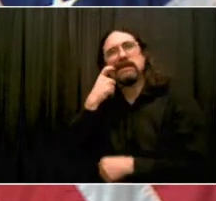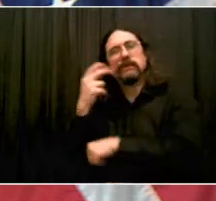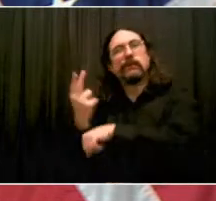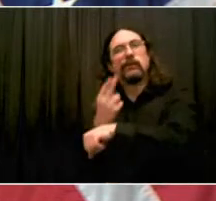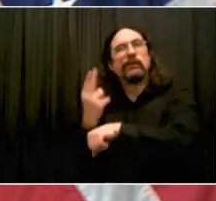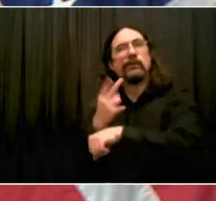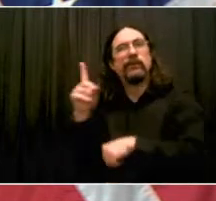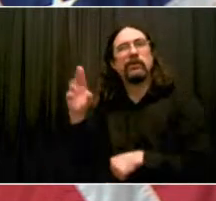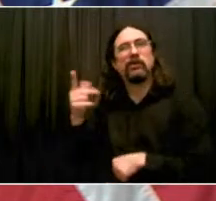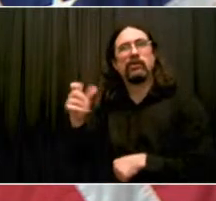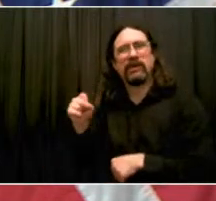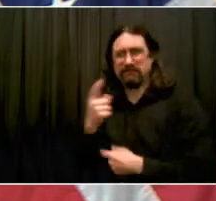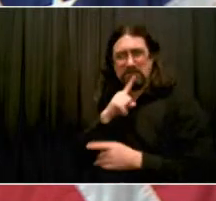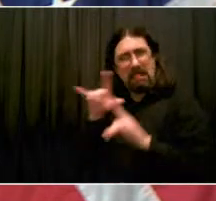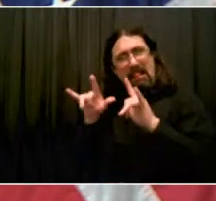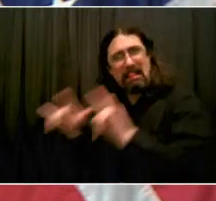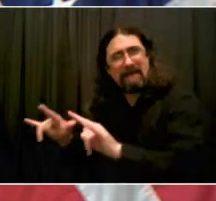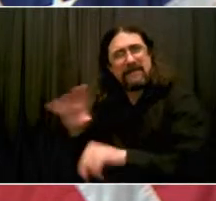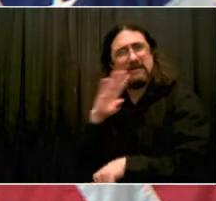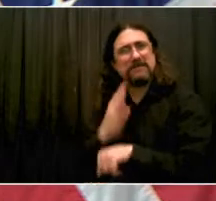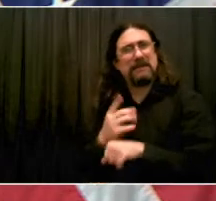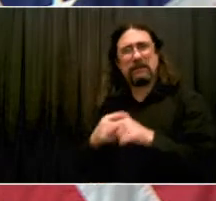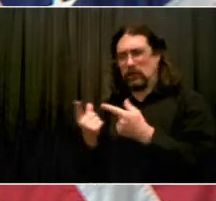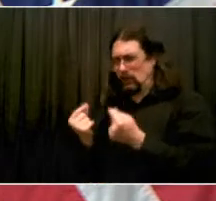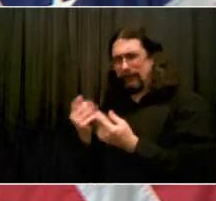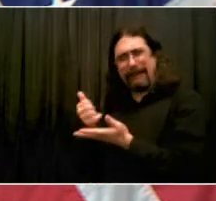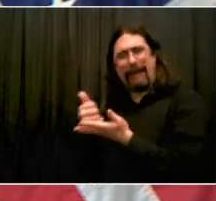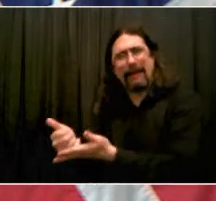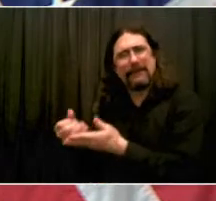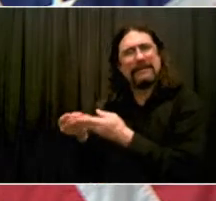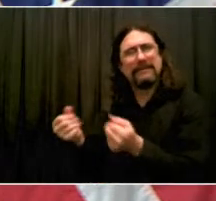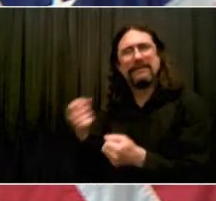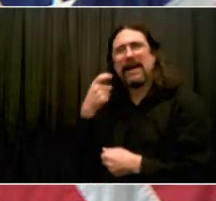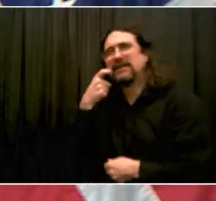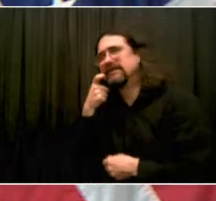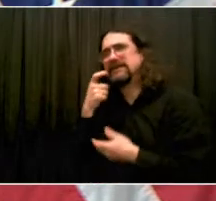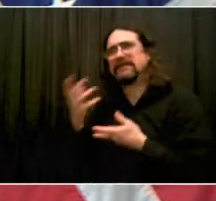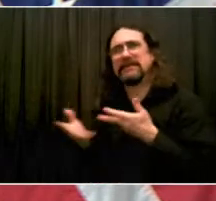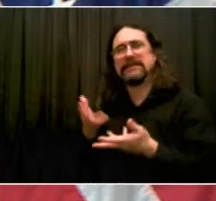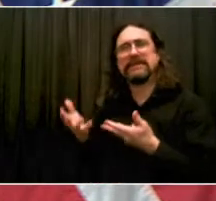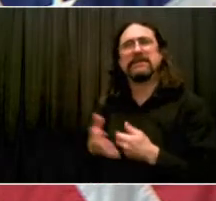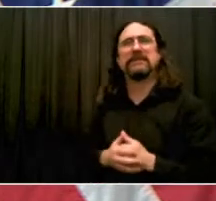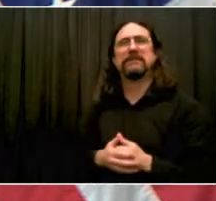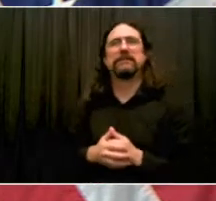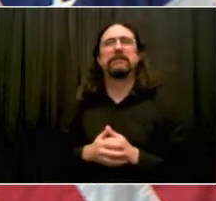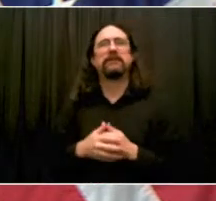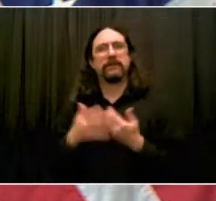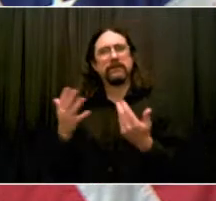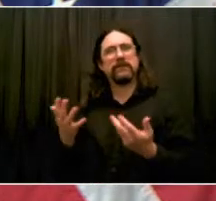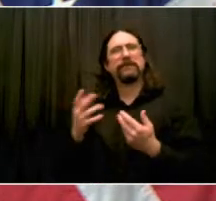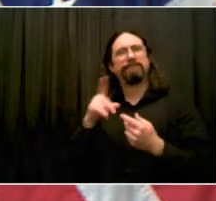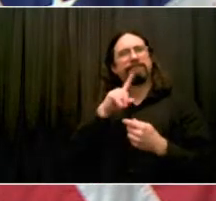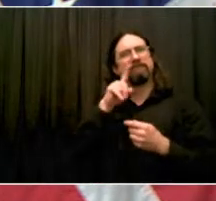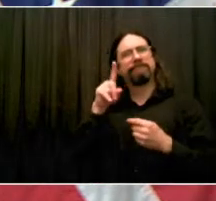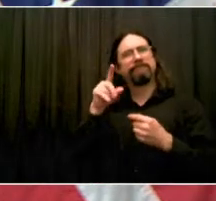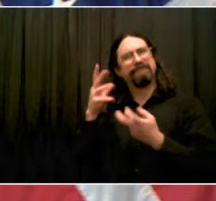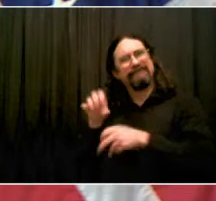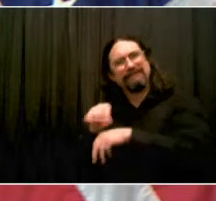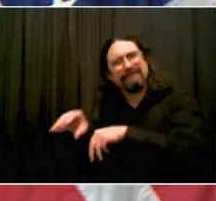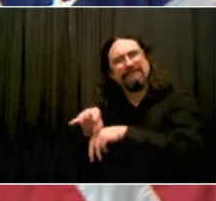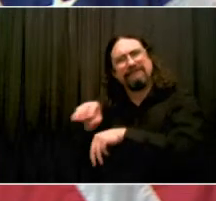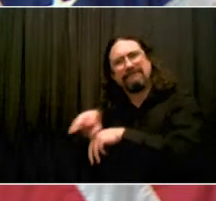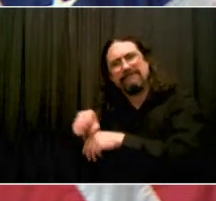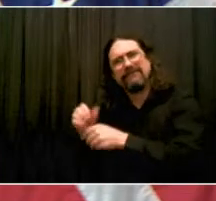story we heard was different, but so many people who spoke ended their story by saying, I didn't know who to